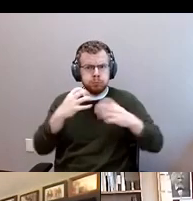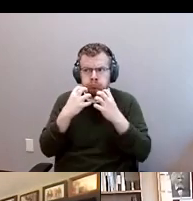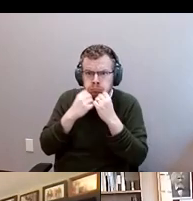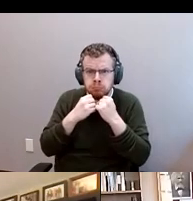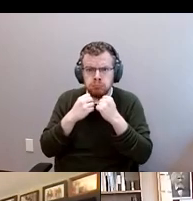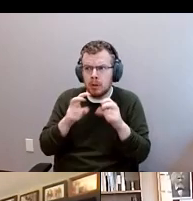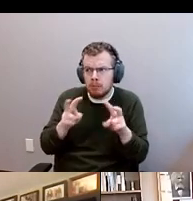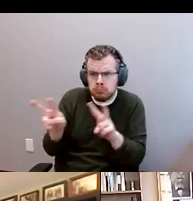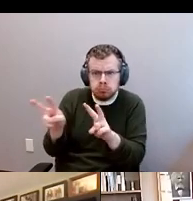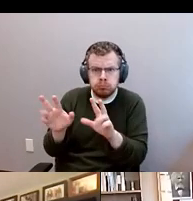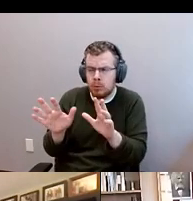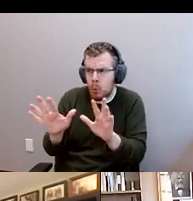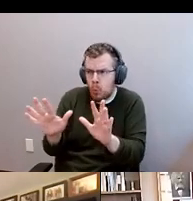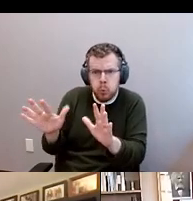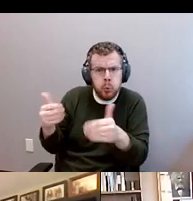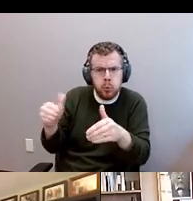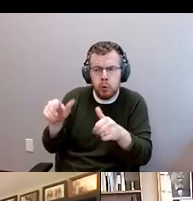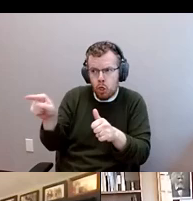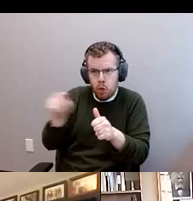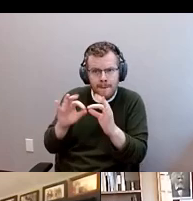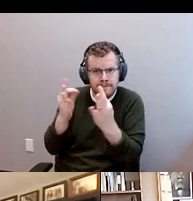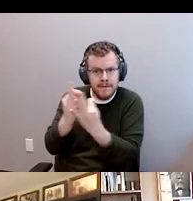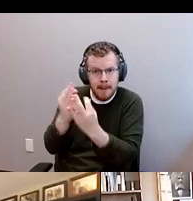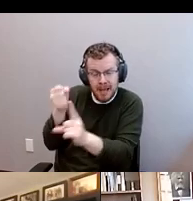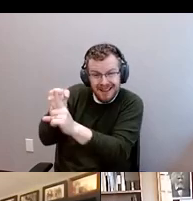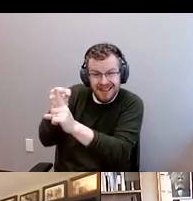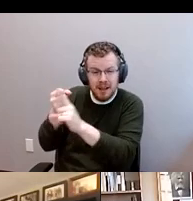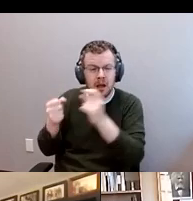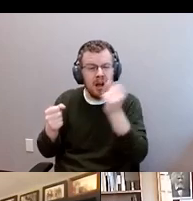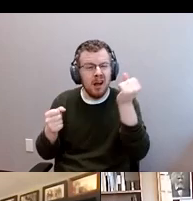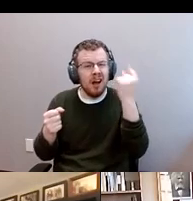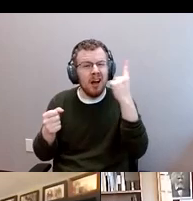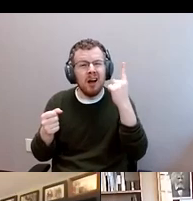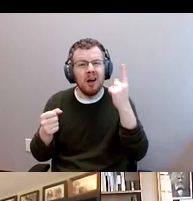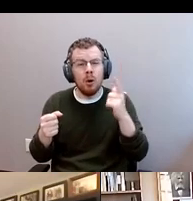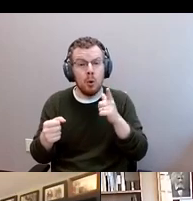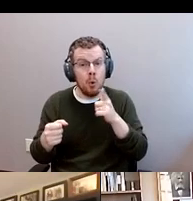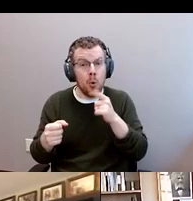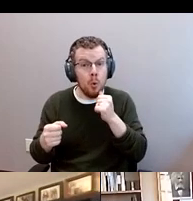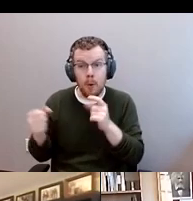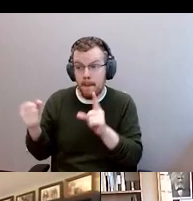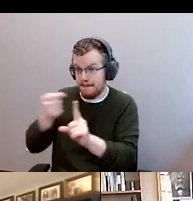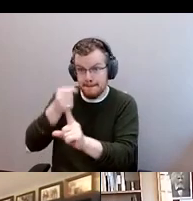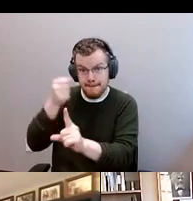families impacted, and to share that when the who of who was impacted with the